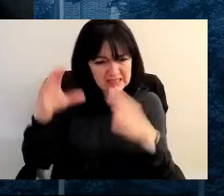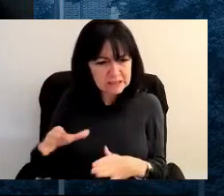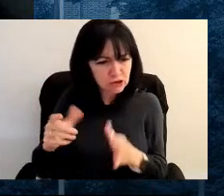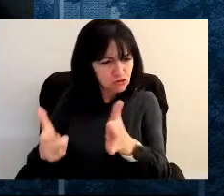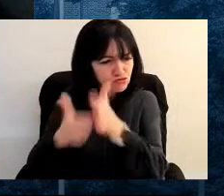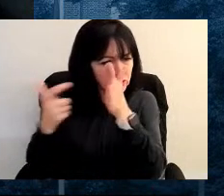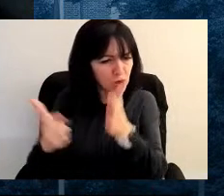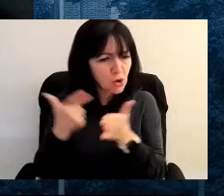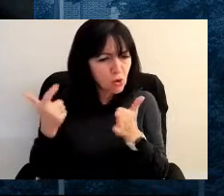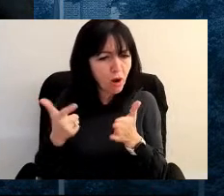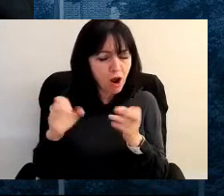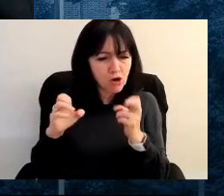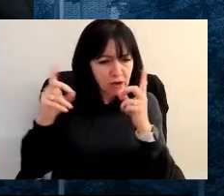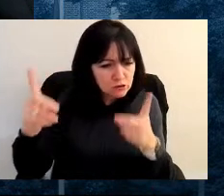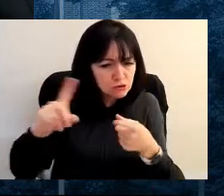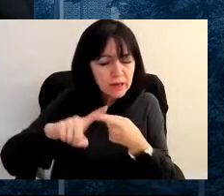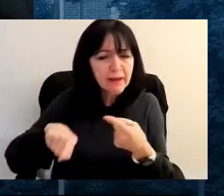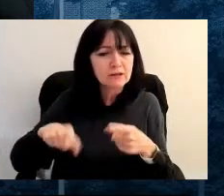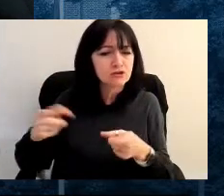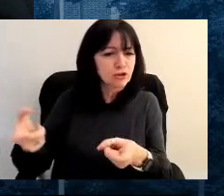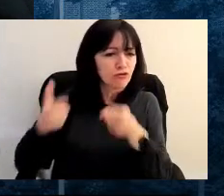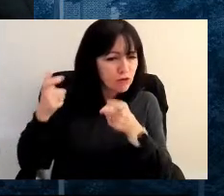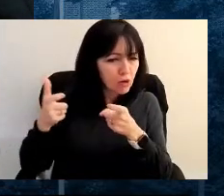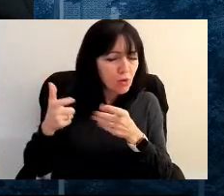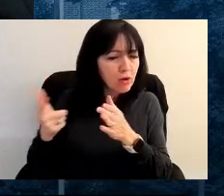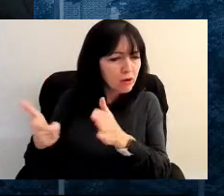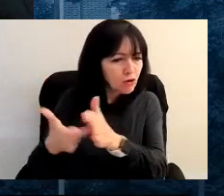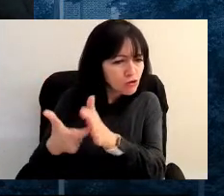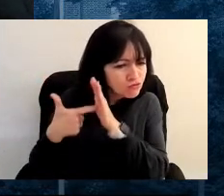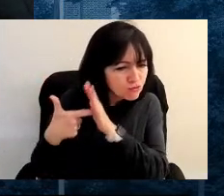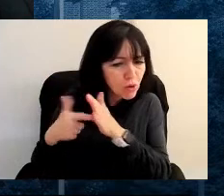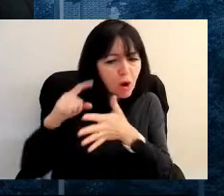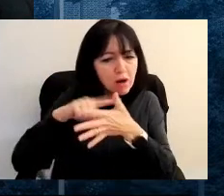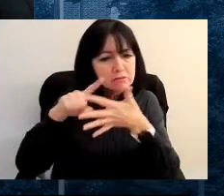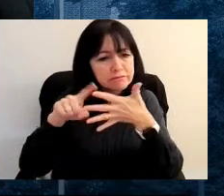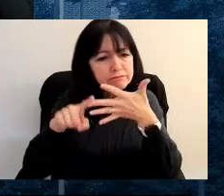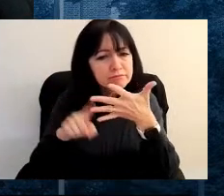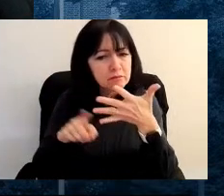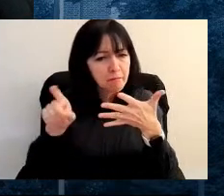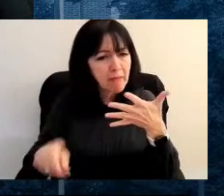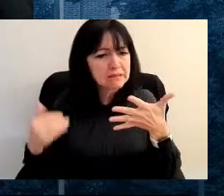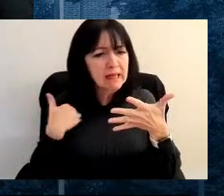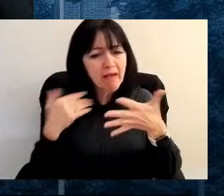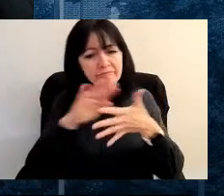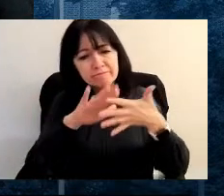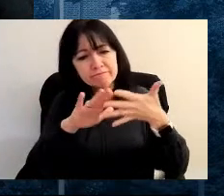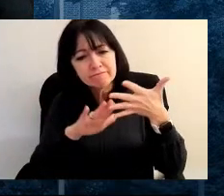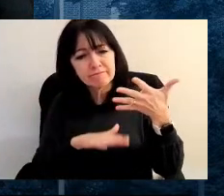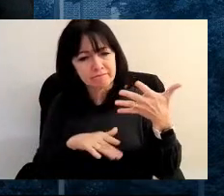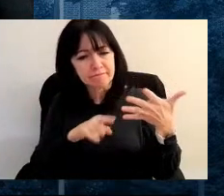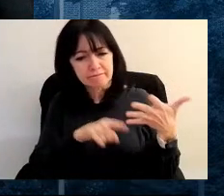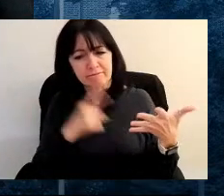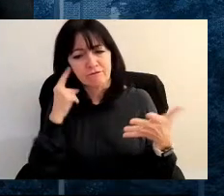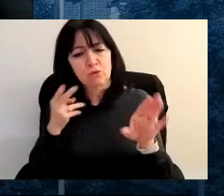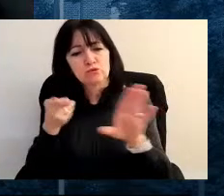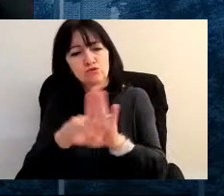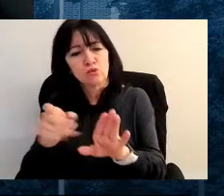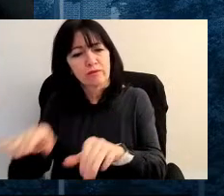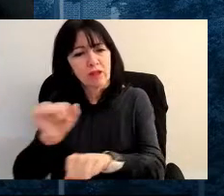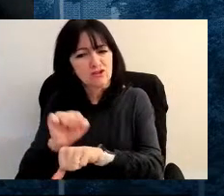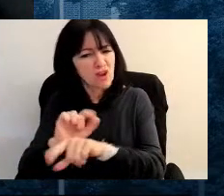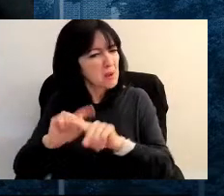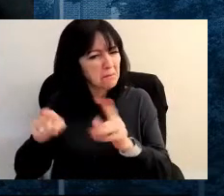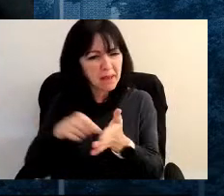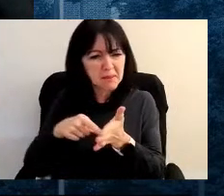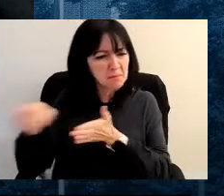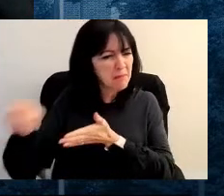many education support professionals, our ESPs, can no longer compete with jobs outside of education. The educator